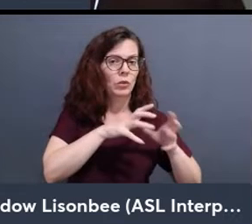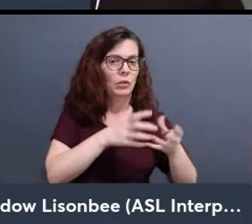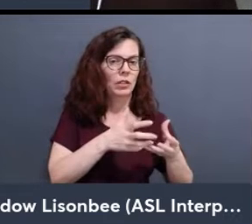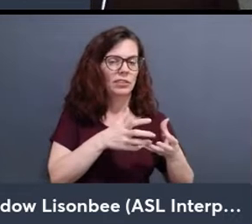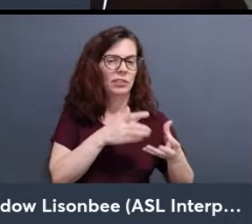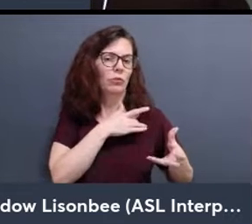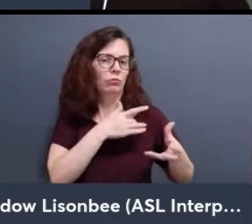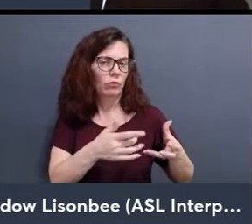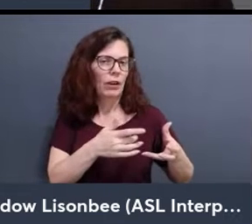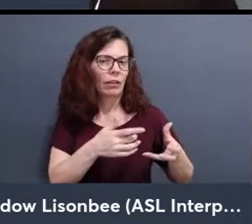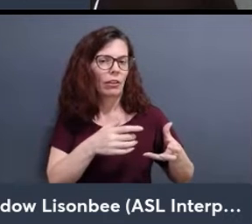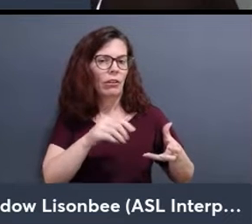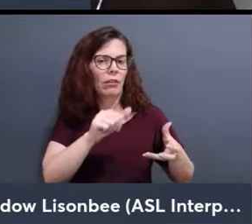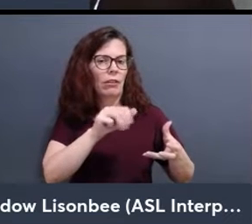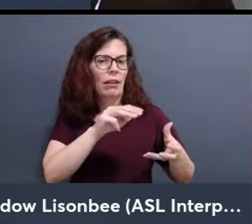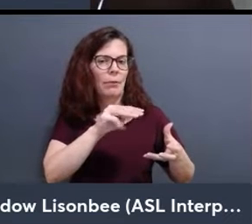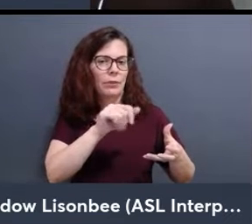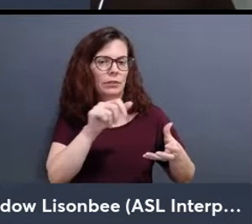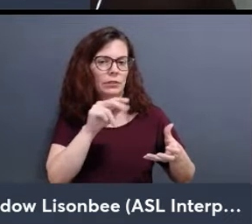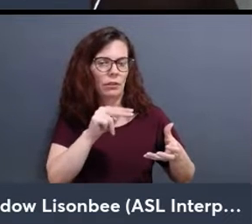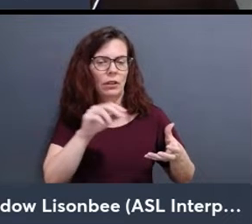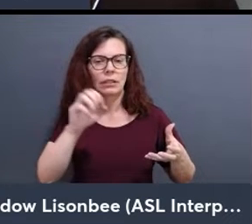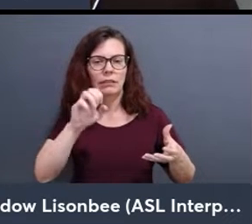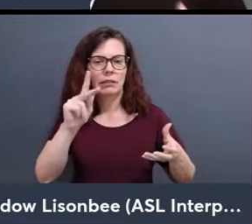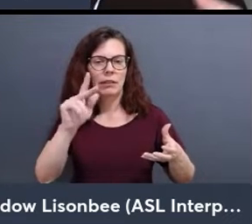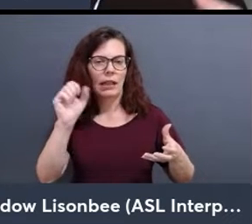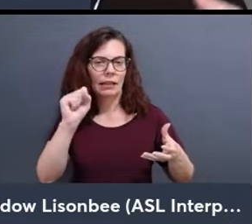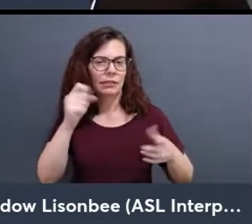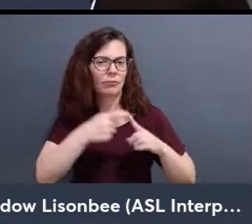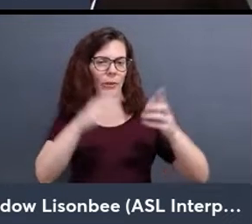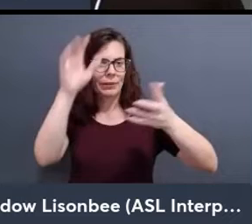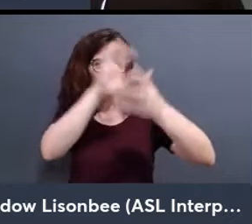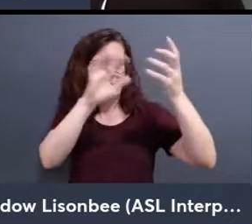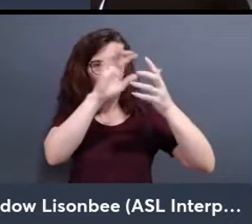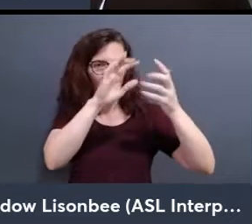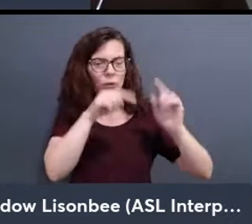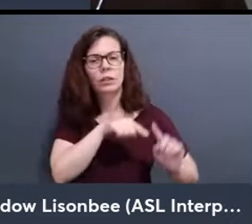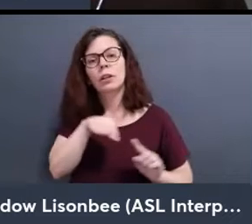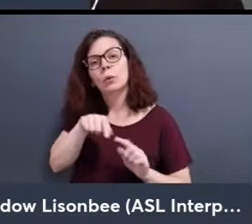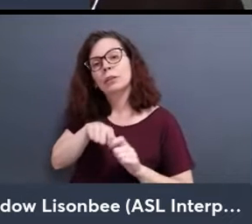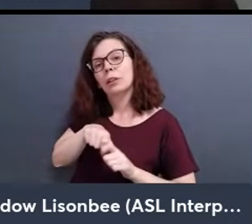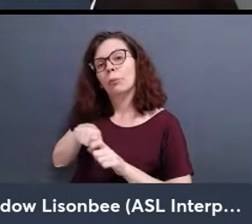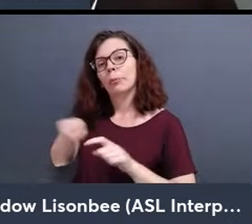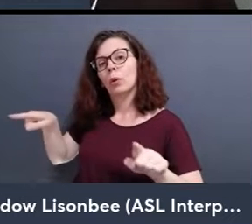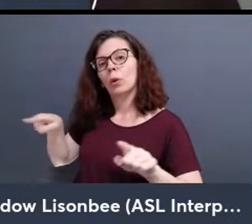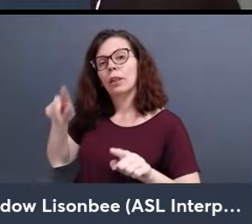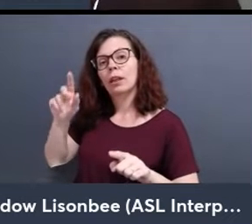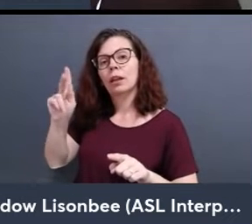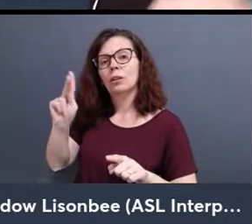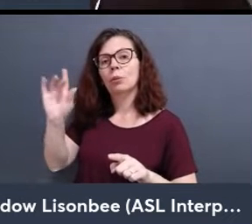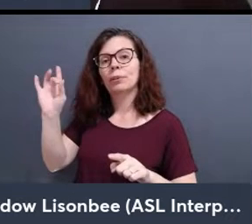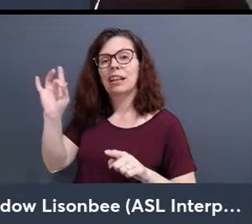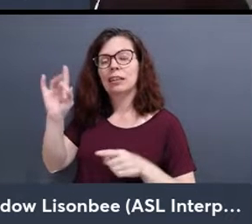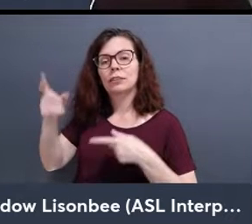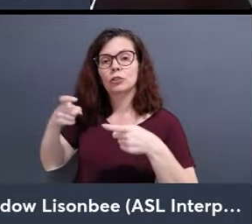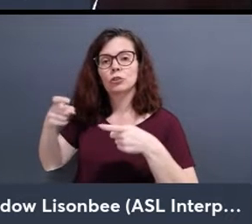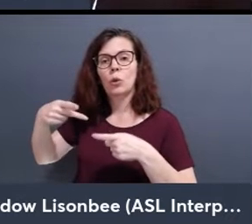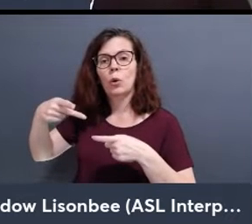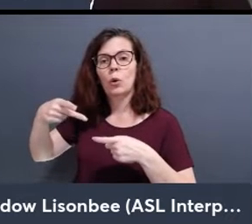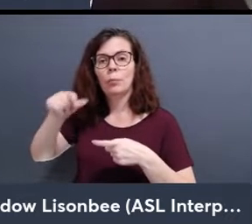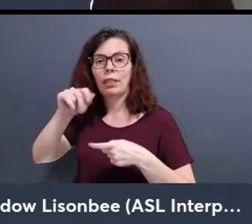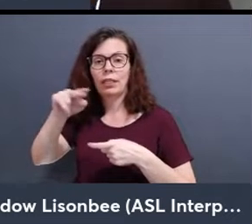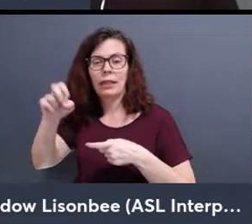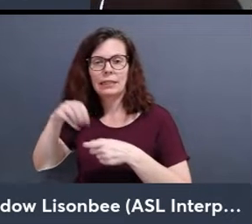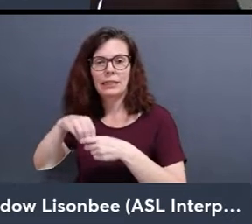usual Amazon EKS that you would use in the cloud is that we're deploying this Kubernetes control plane into your account,